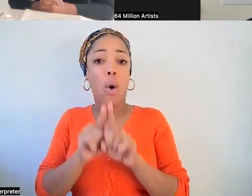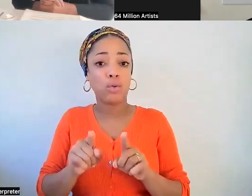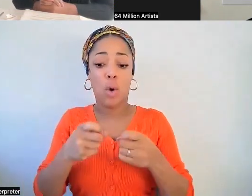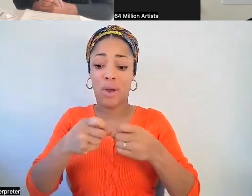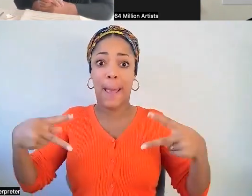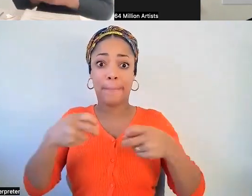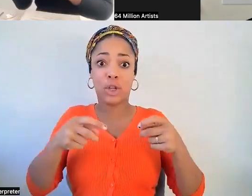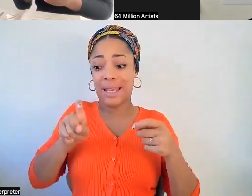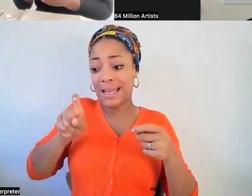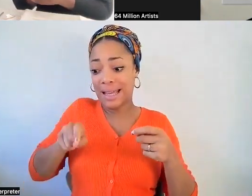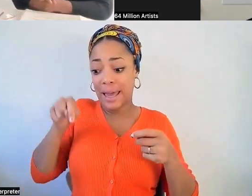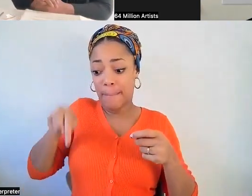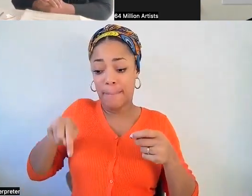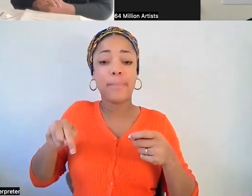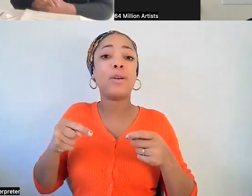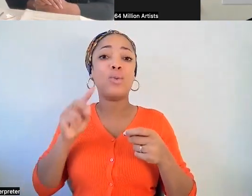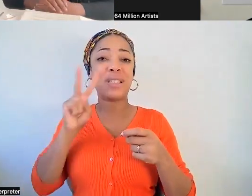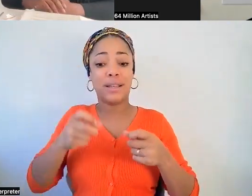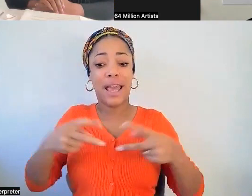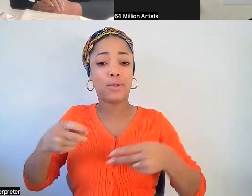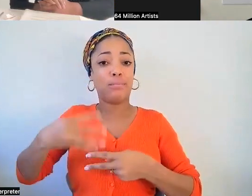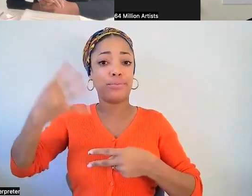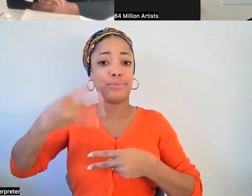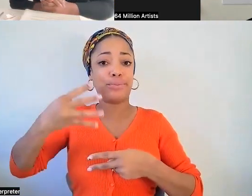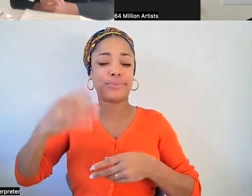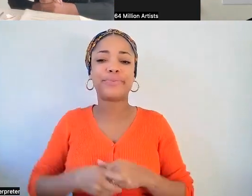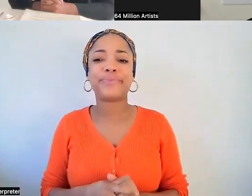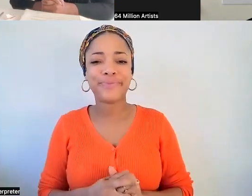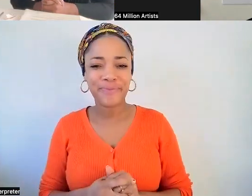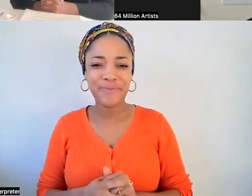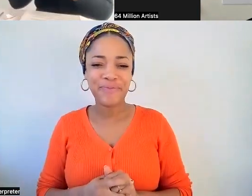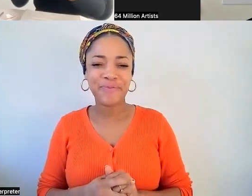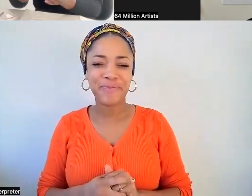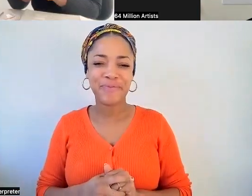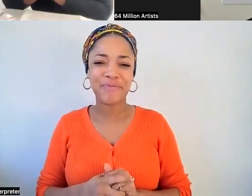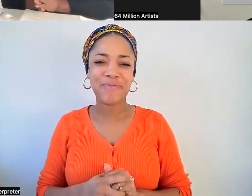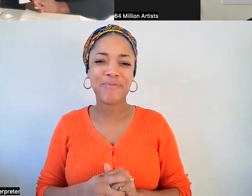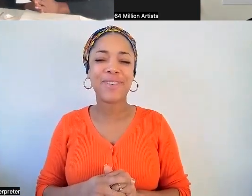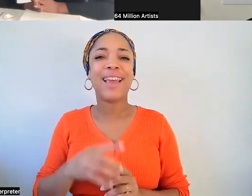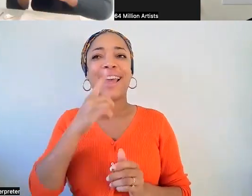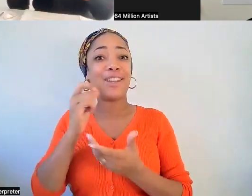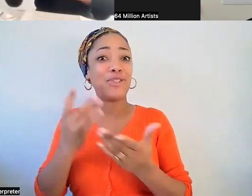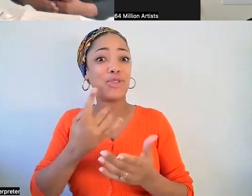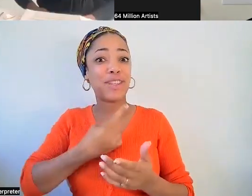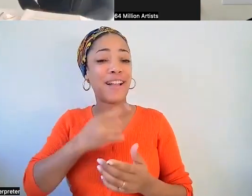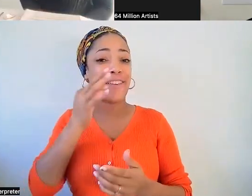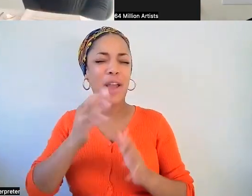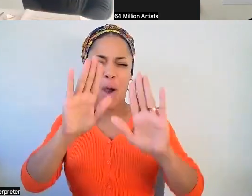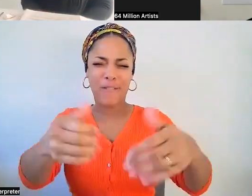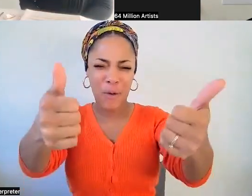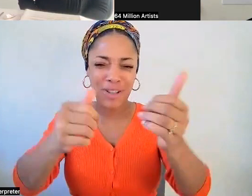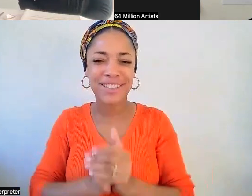And we also have the amazing Vivi, who is our British Sign Language interpreter. And could you introduce yourself again, please, because people have seen